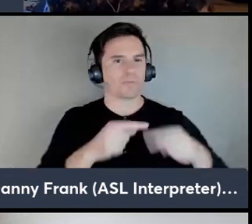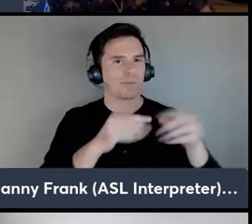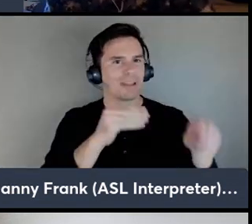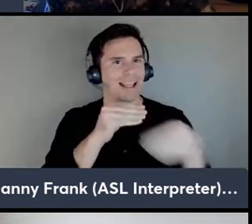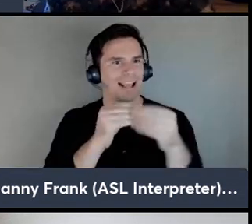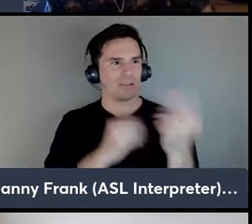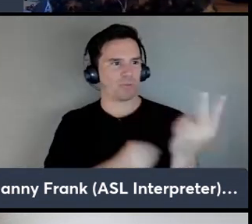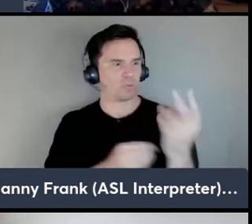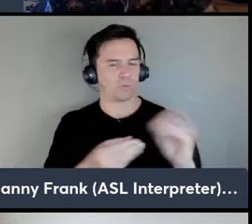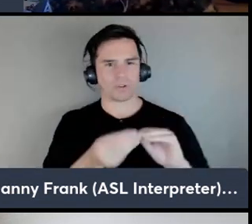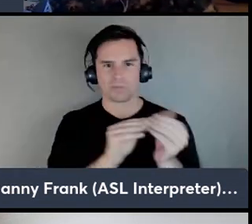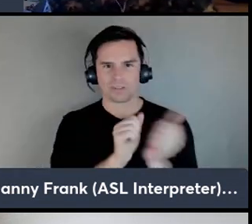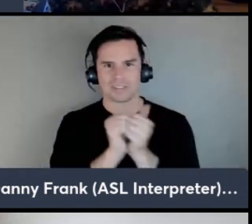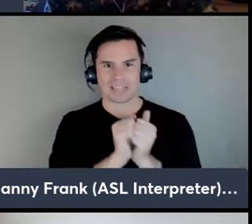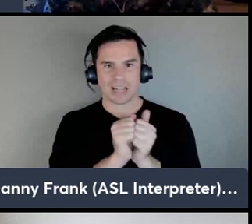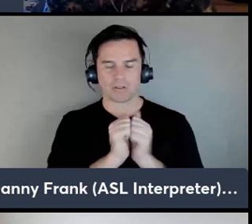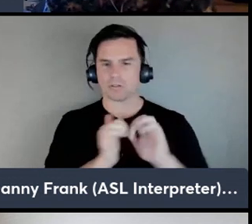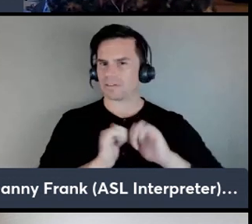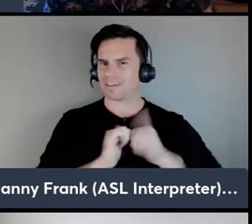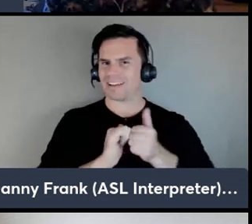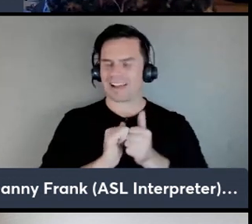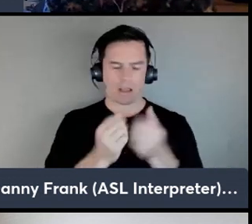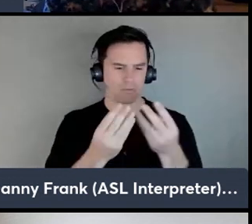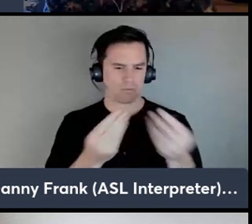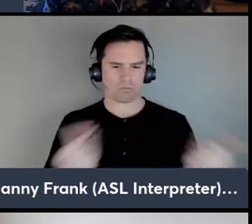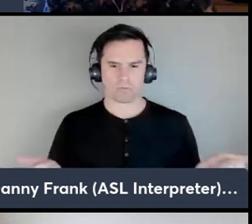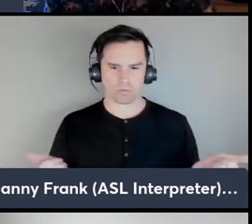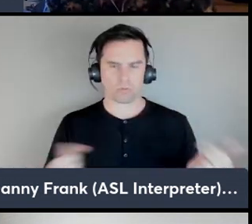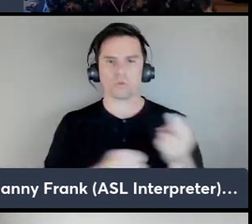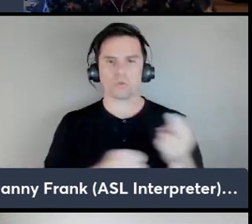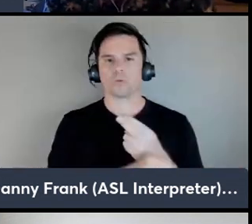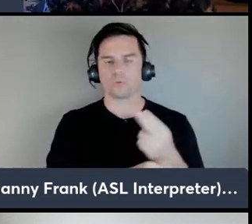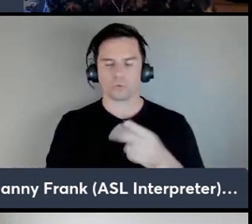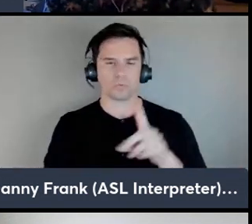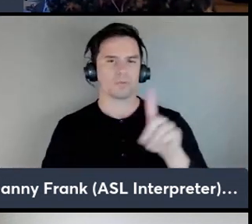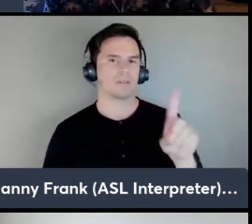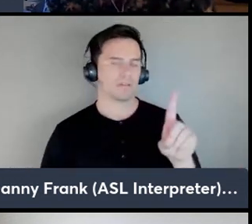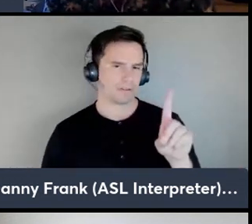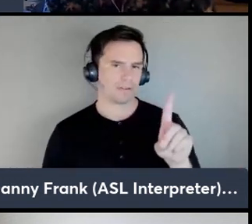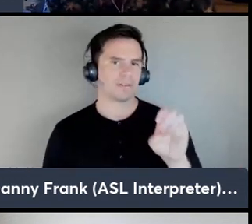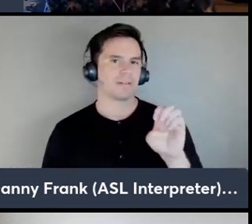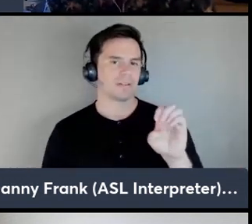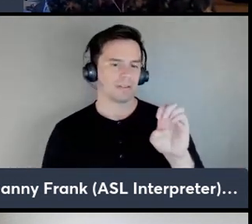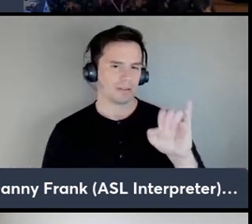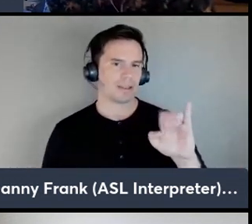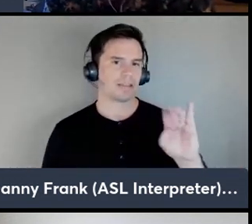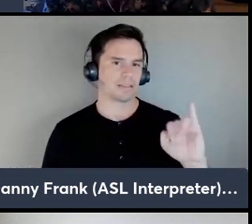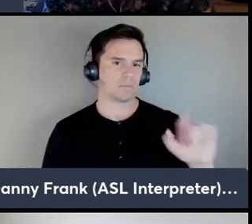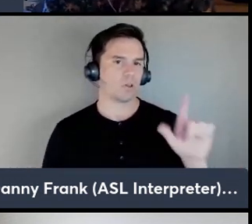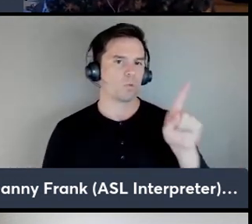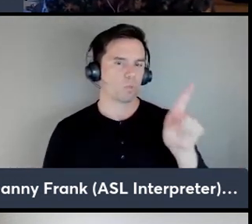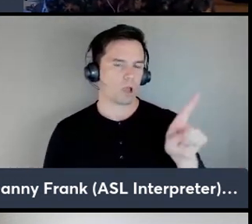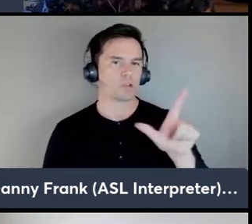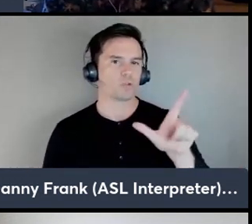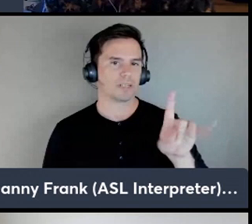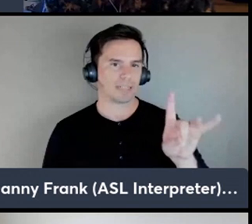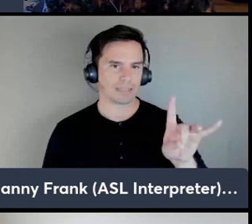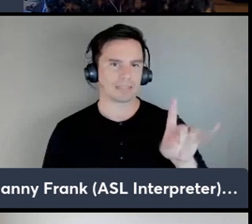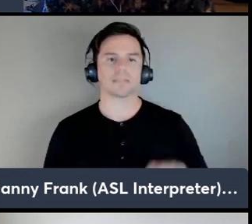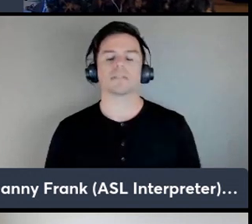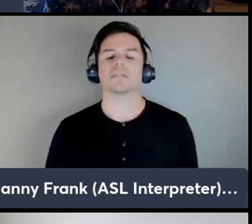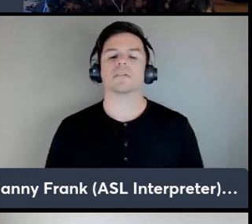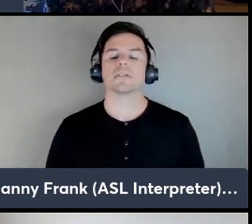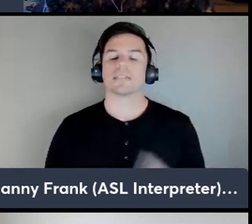this is actually using Decimal128. Decimal128 is designed from an IEEE standard to